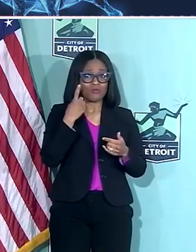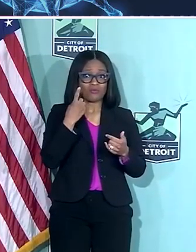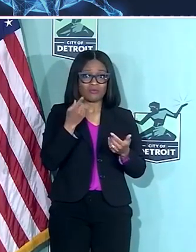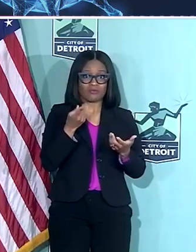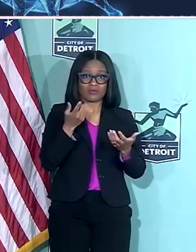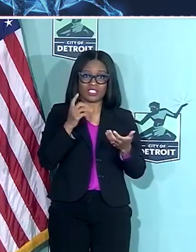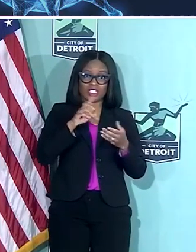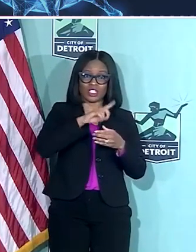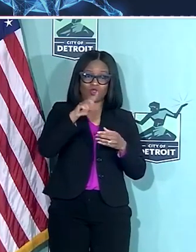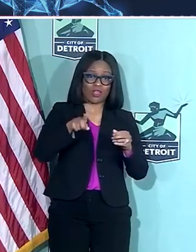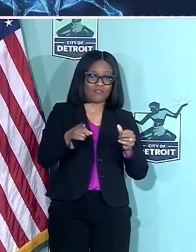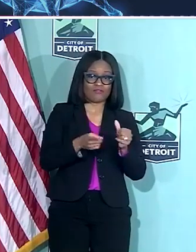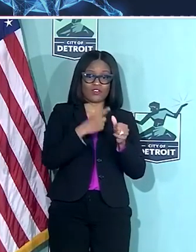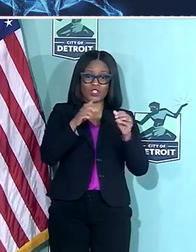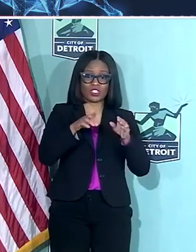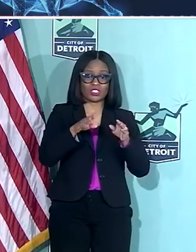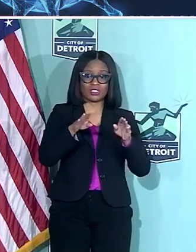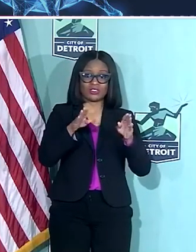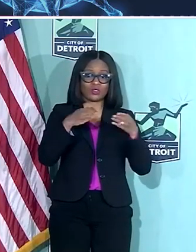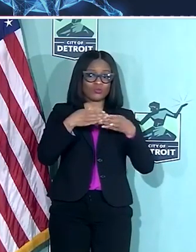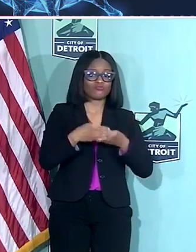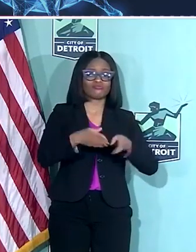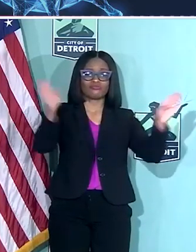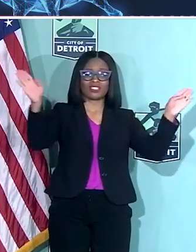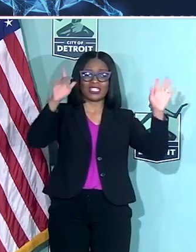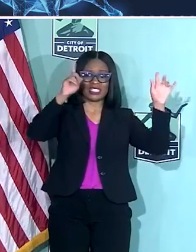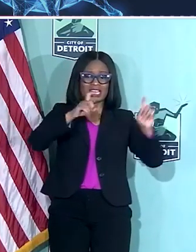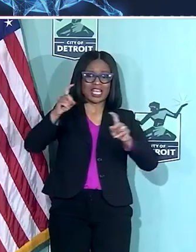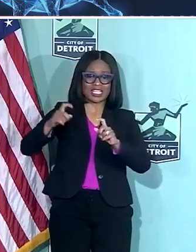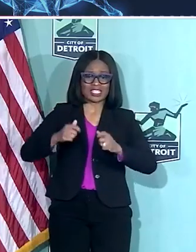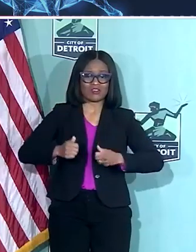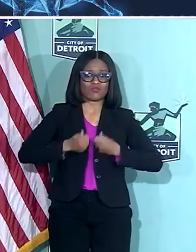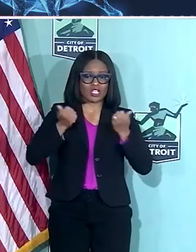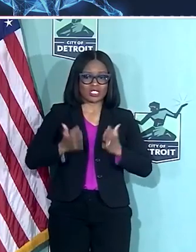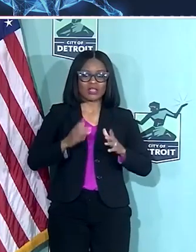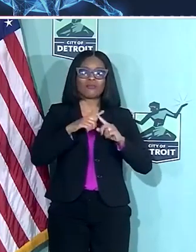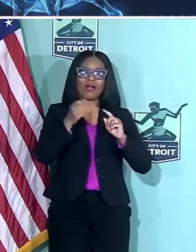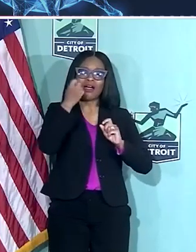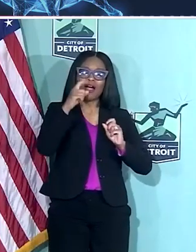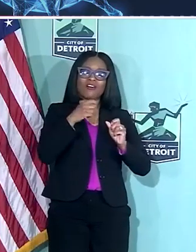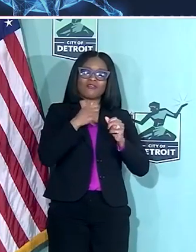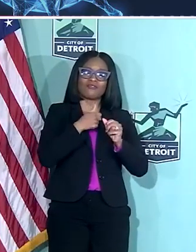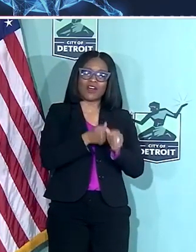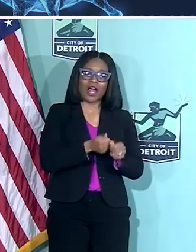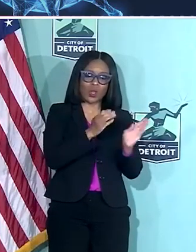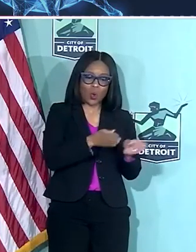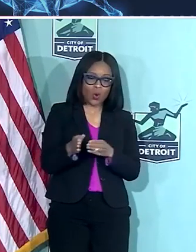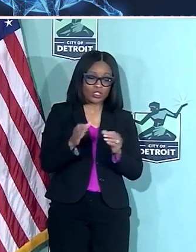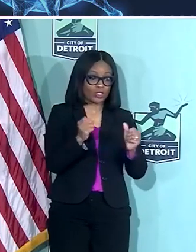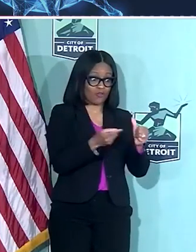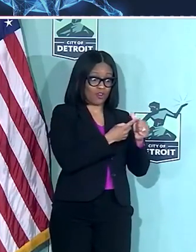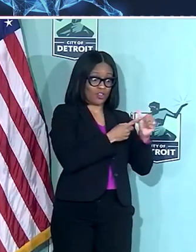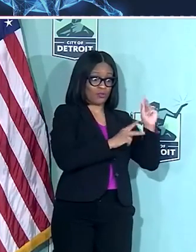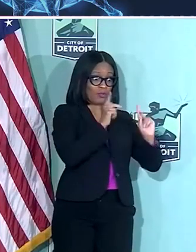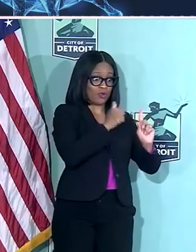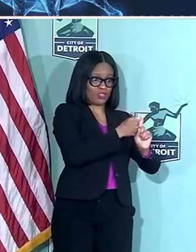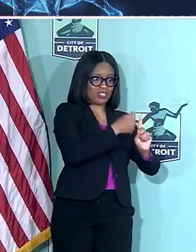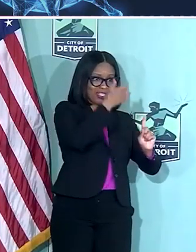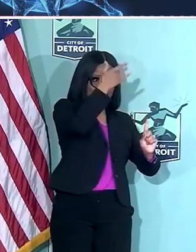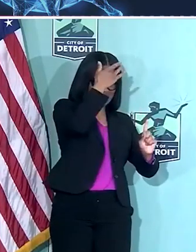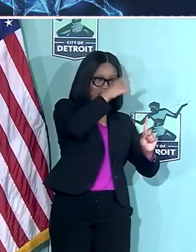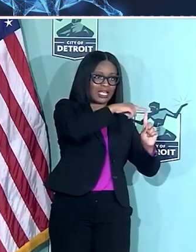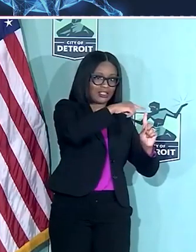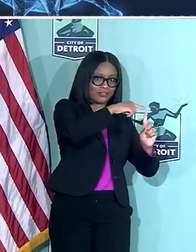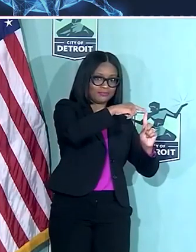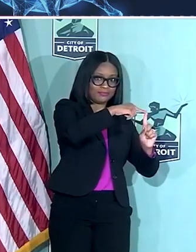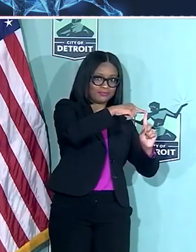country to open tests to every single one of our residents. But you had to go in order. So first we had the people who were sick, which were the highest